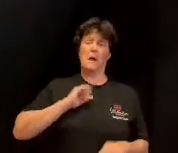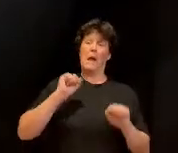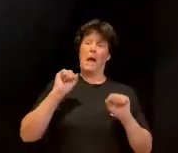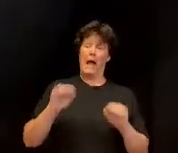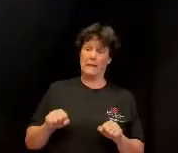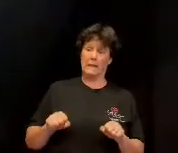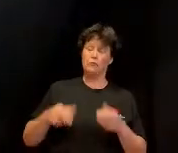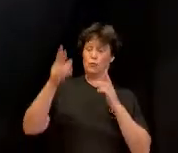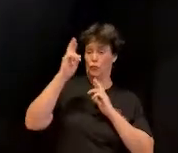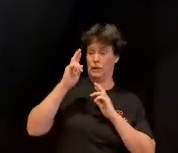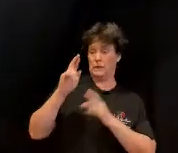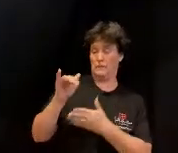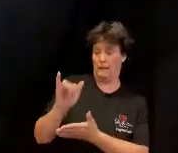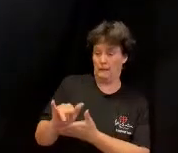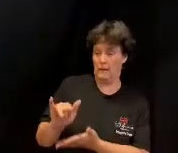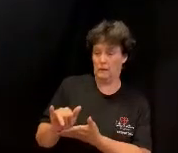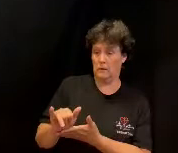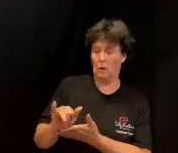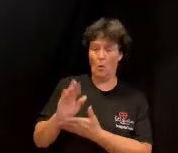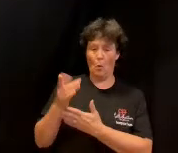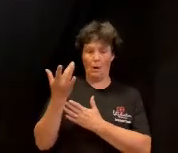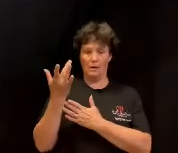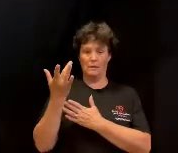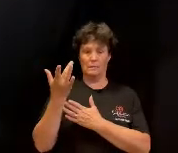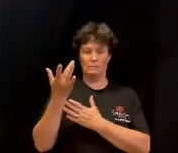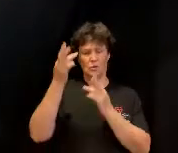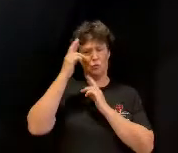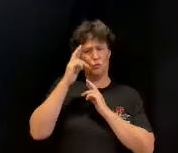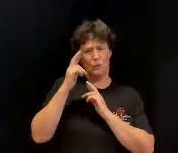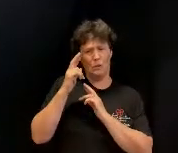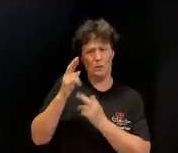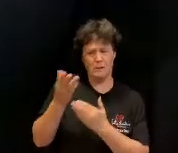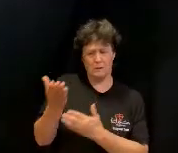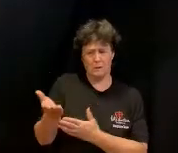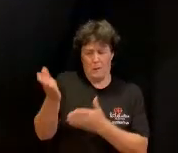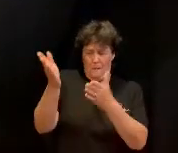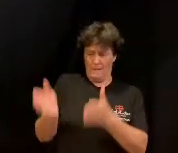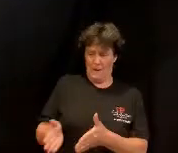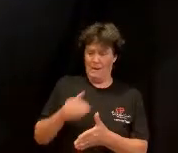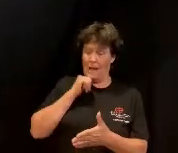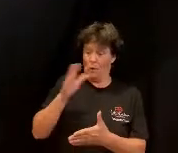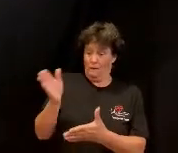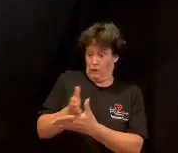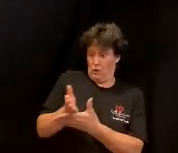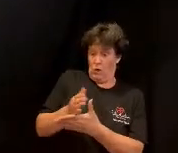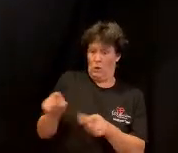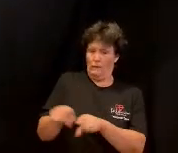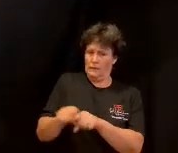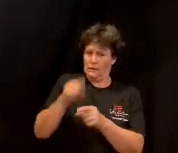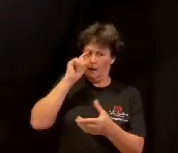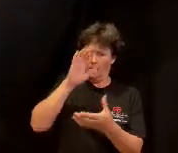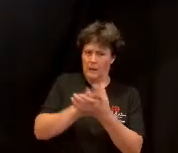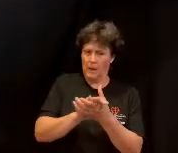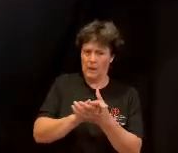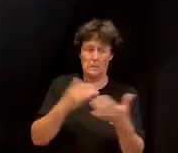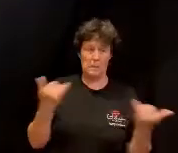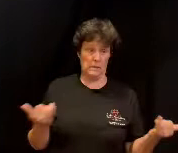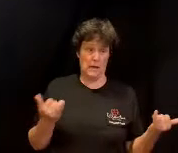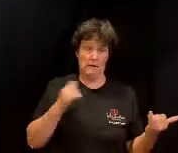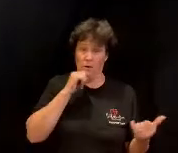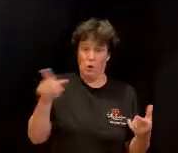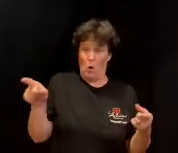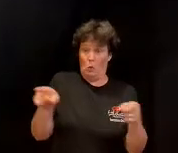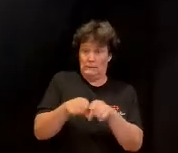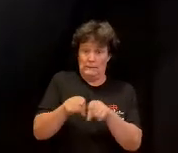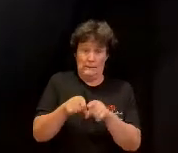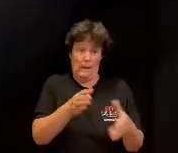I have tolerance of that because why? I respect you as a person. I don't have to share that belief. Because today, if you don't share the